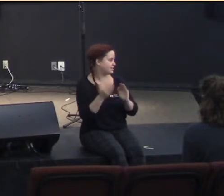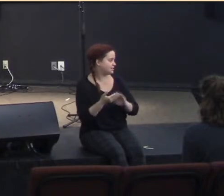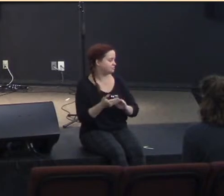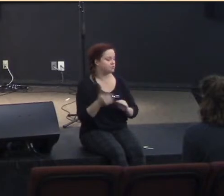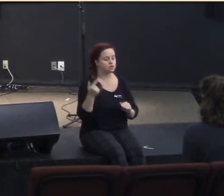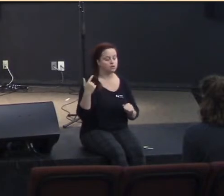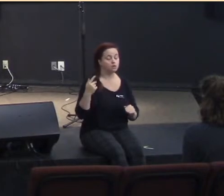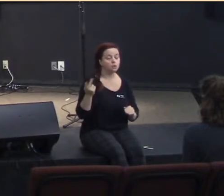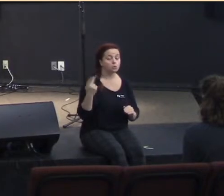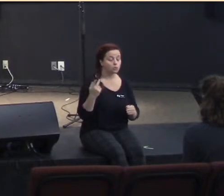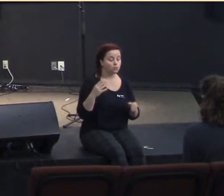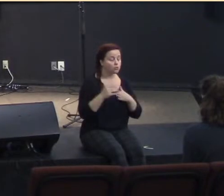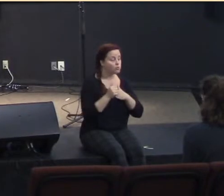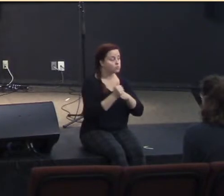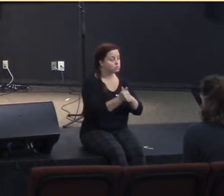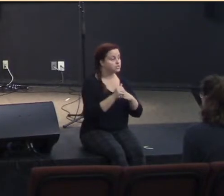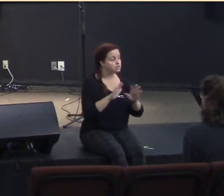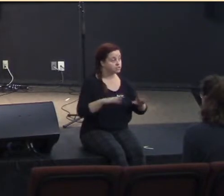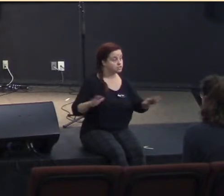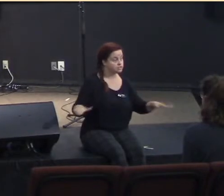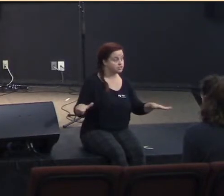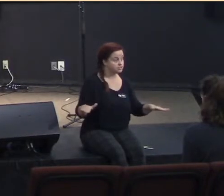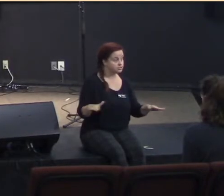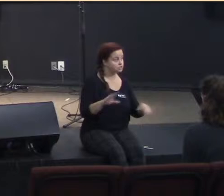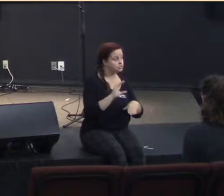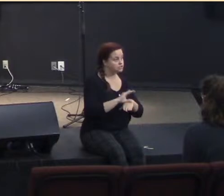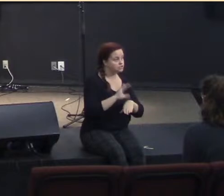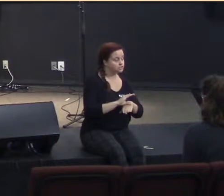ministry, so I'm normally upstairs.